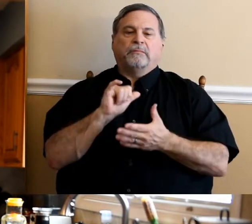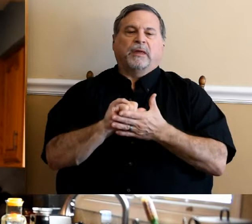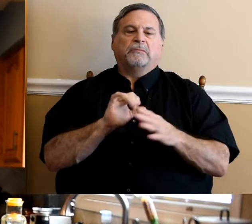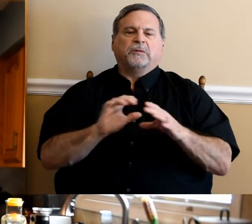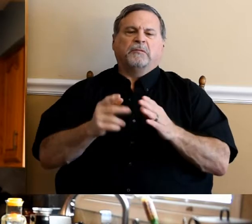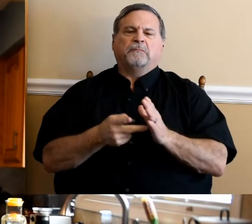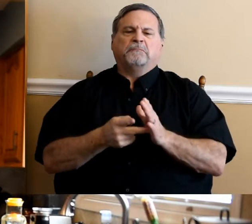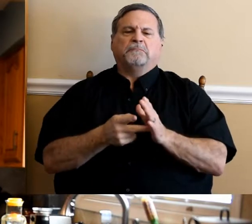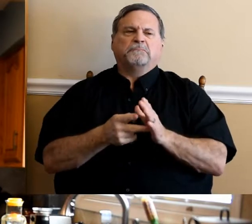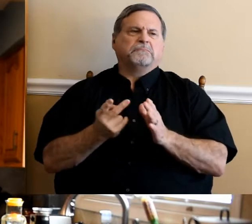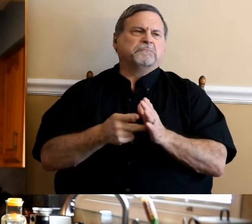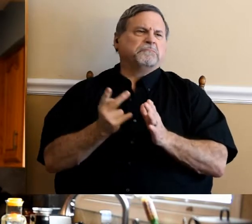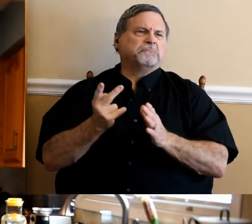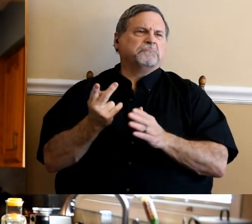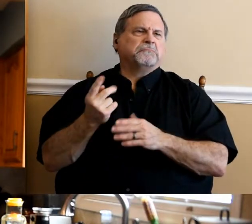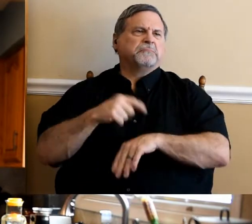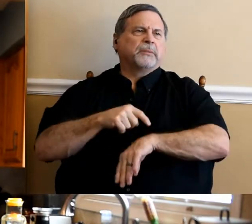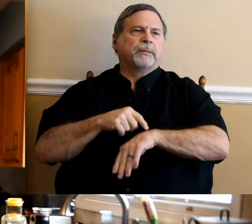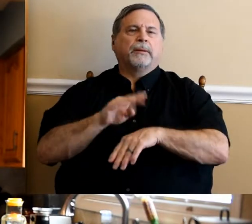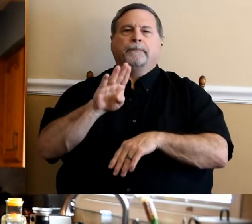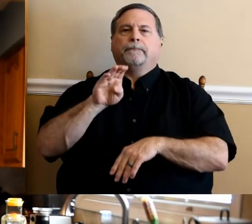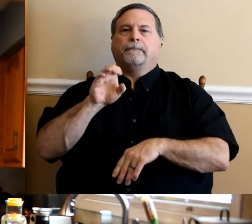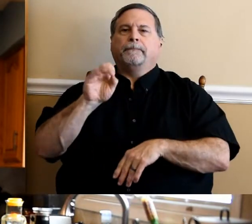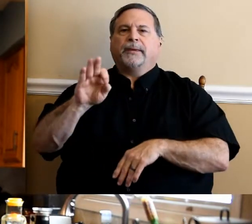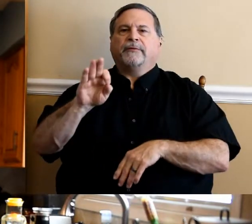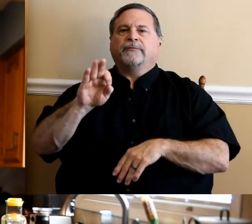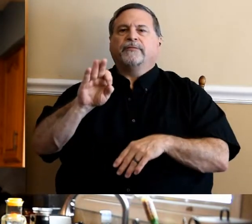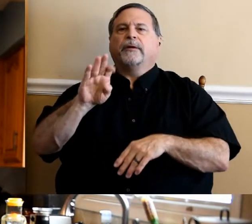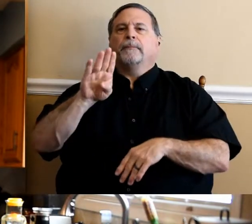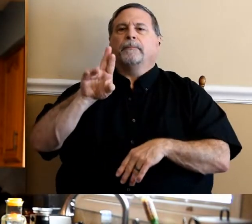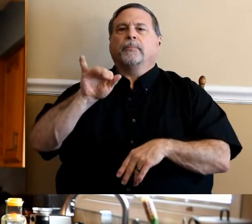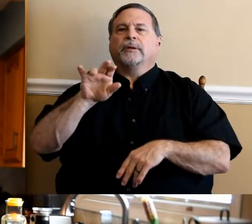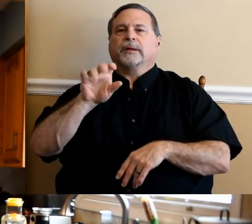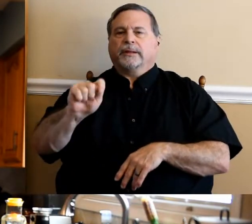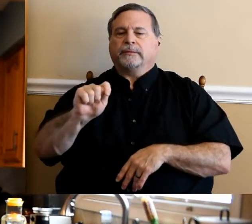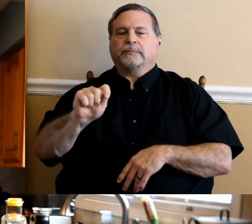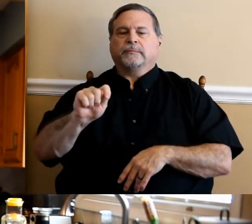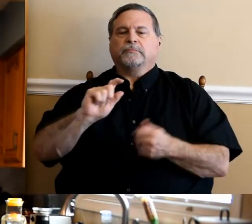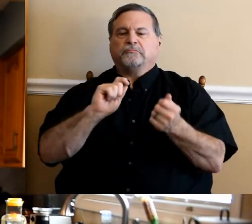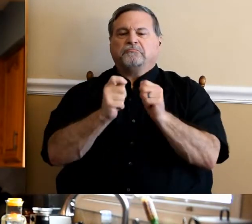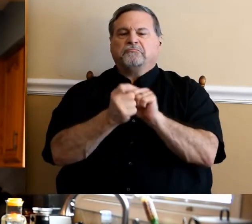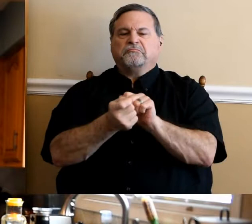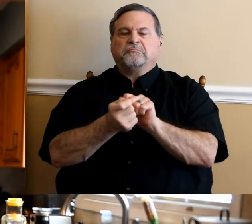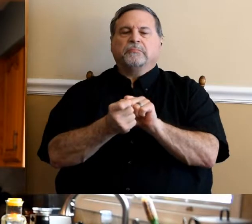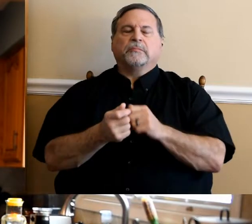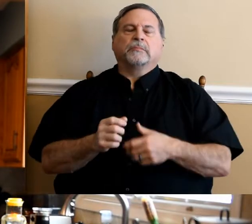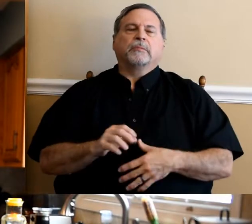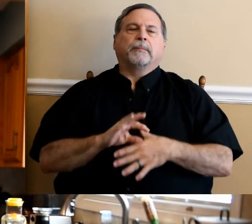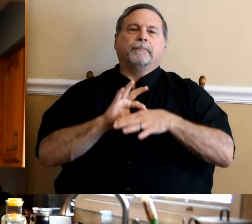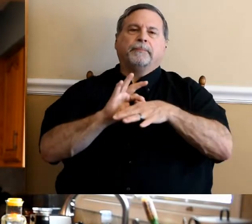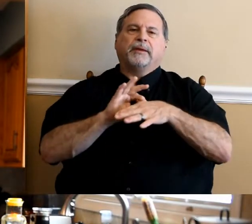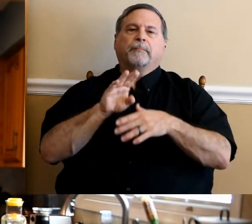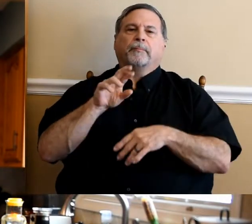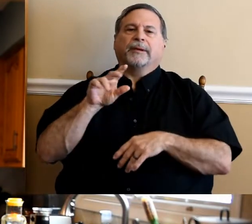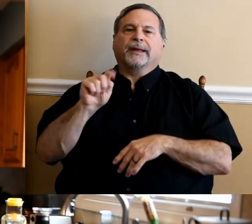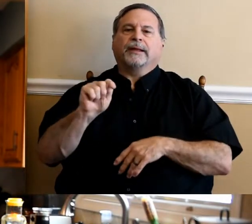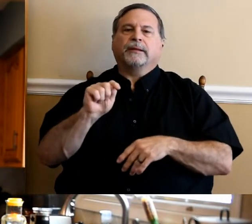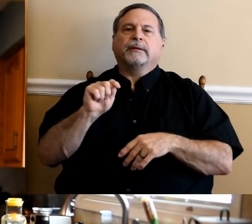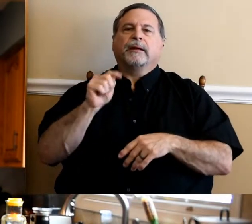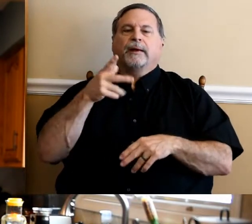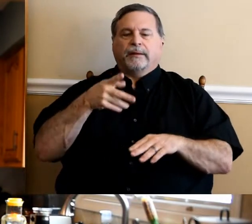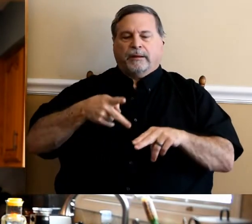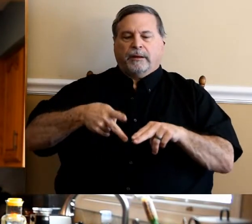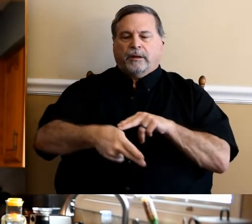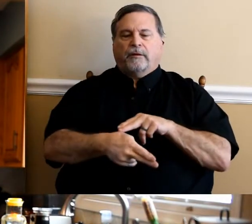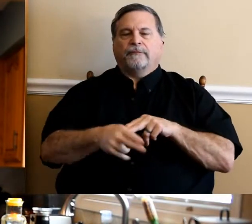that we've done a couple videos on, which is a beef brisket, but we're going to have a switch to this. We're going to take a beef brisket and we're going